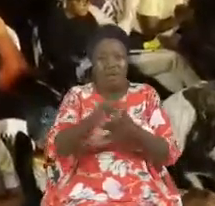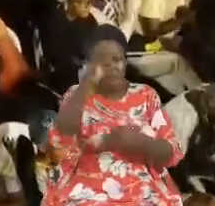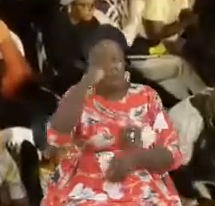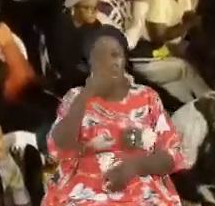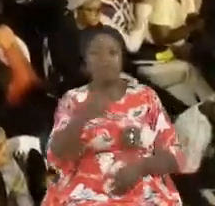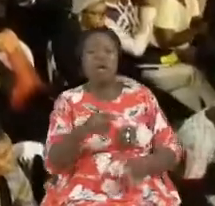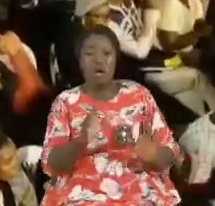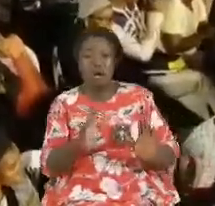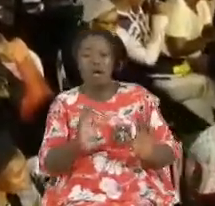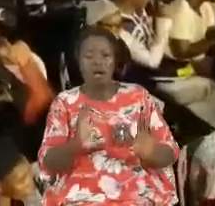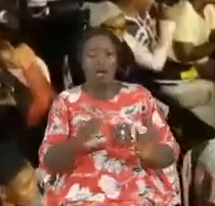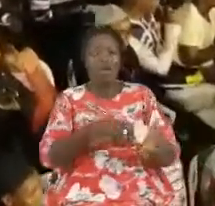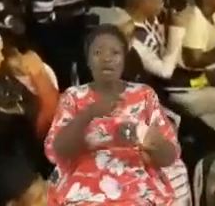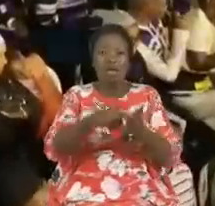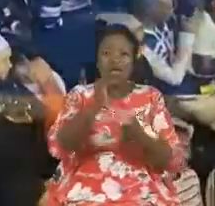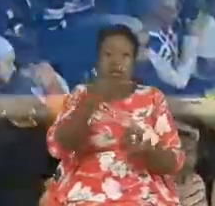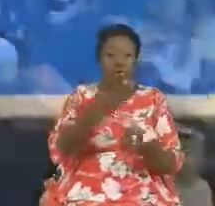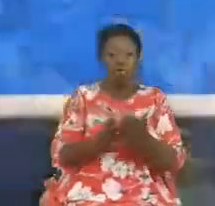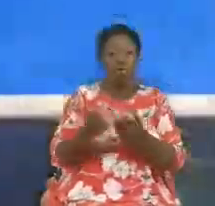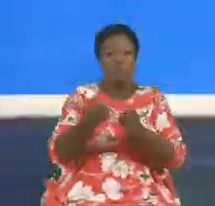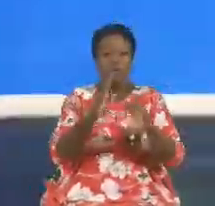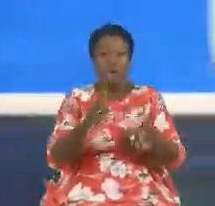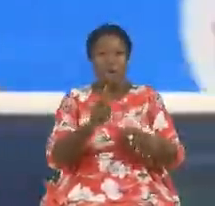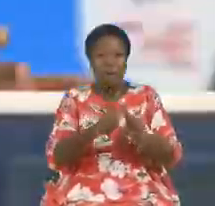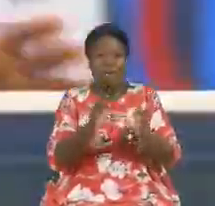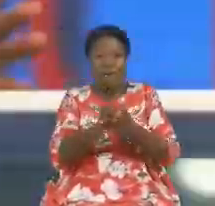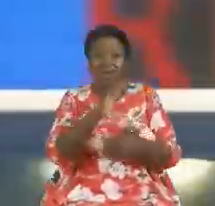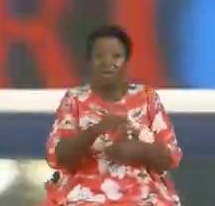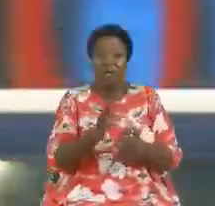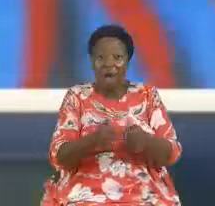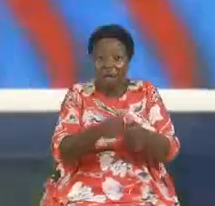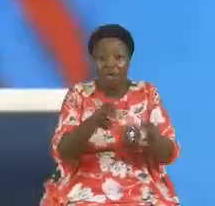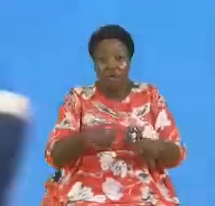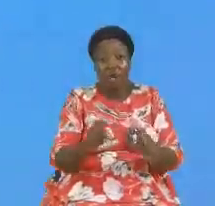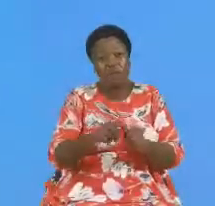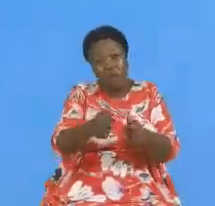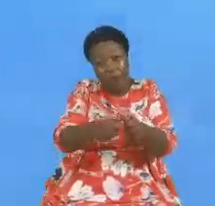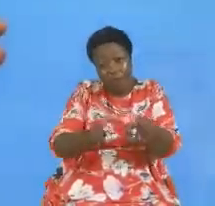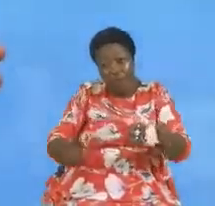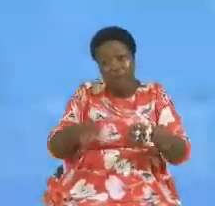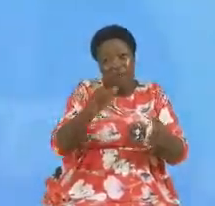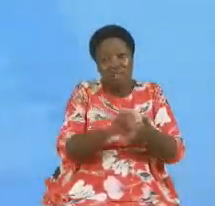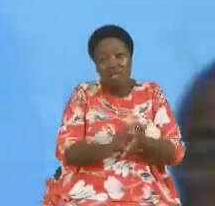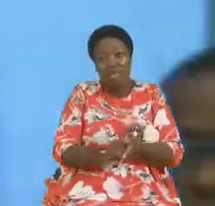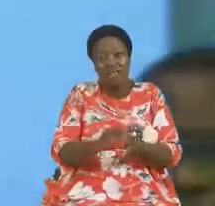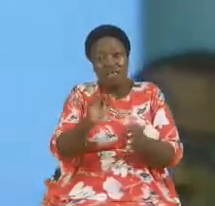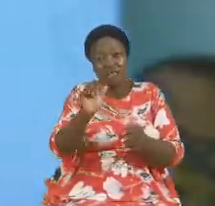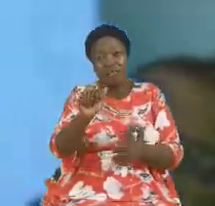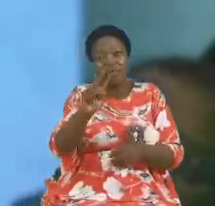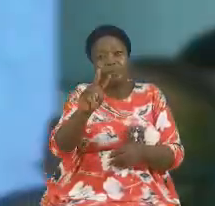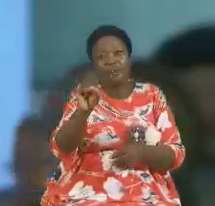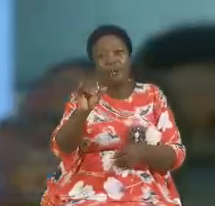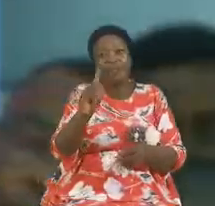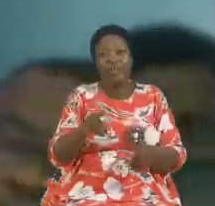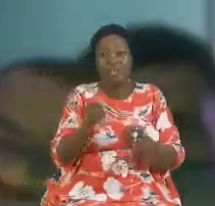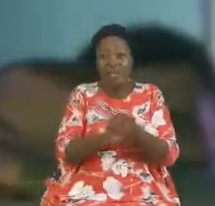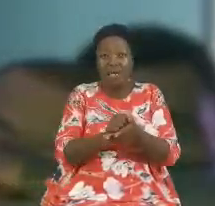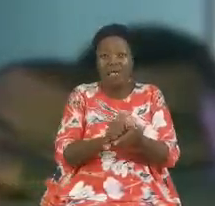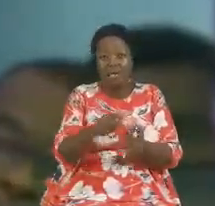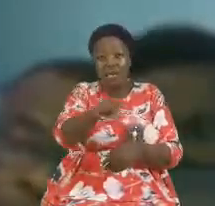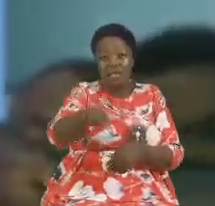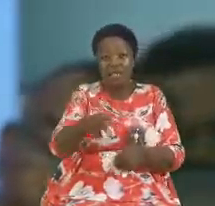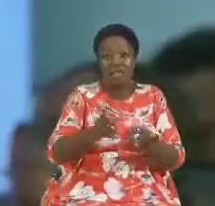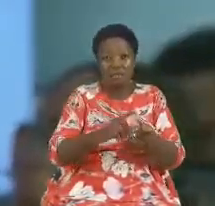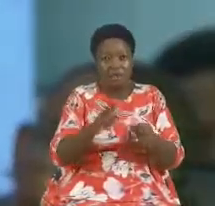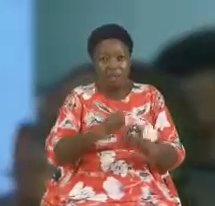man said, this one will be my driver. The one who will keep far away from the ditch as far as possible. But